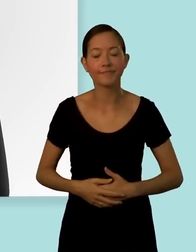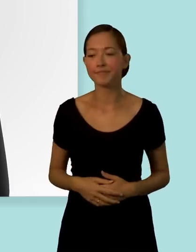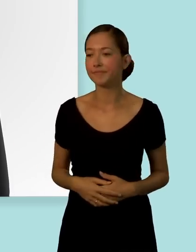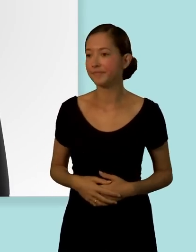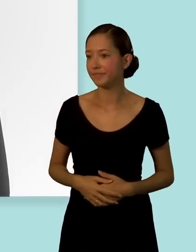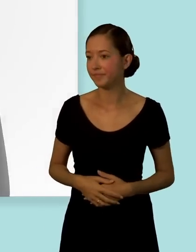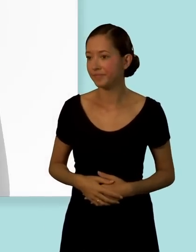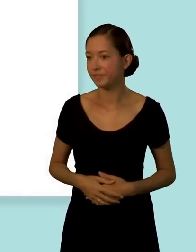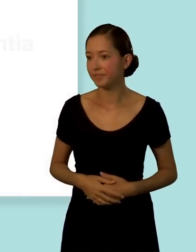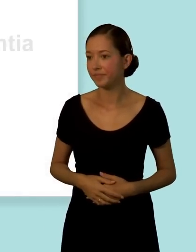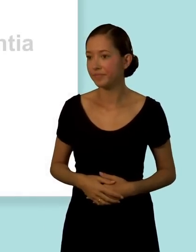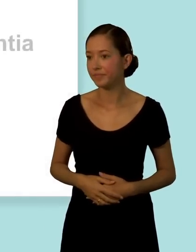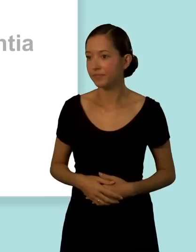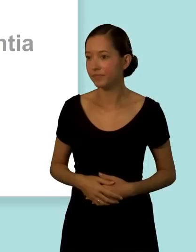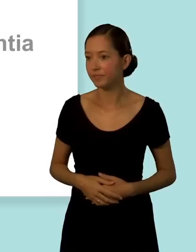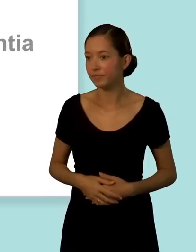your local area.